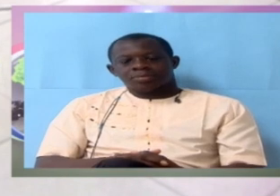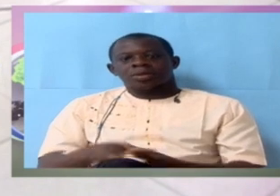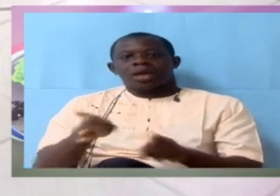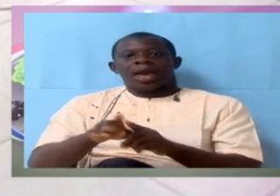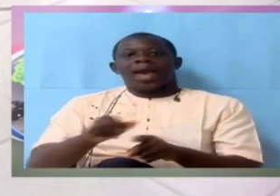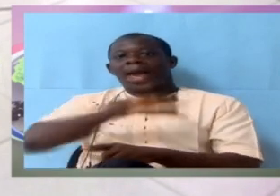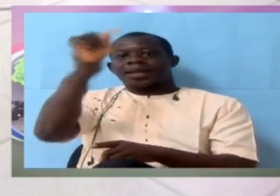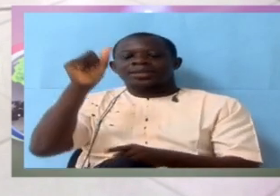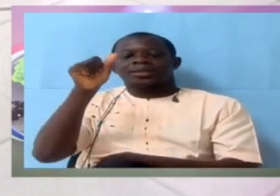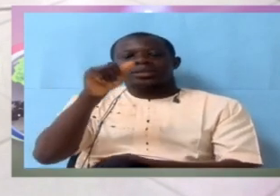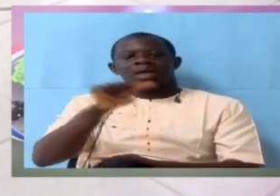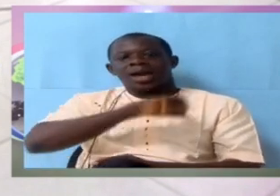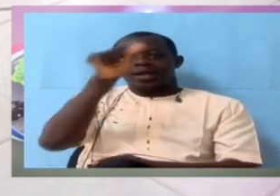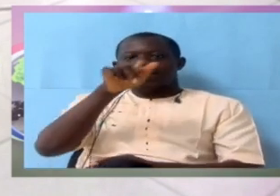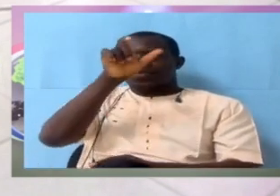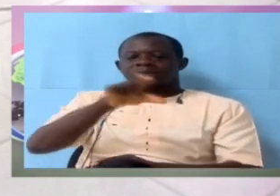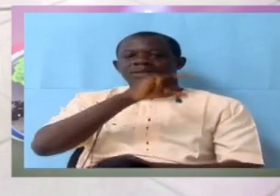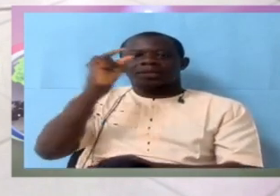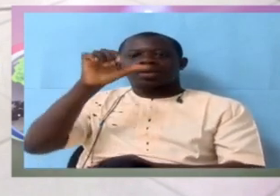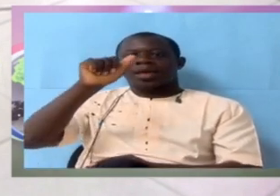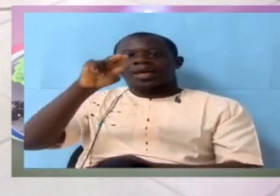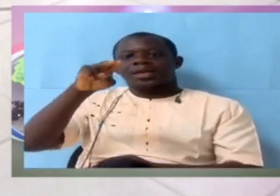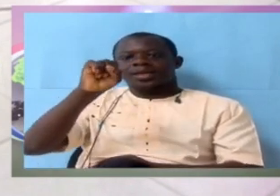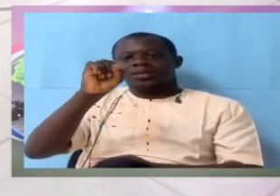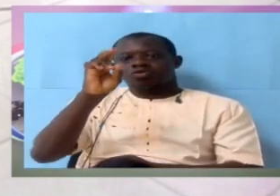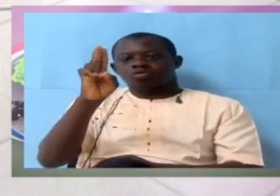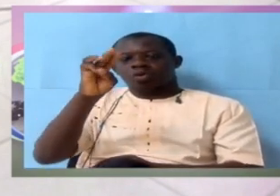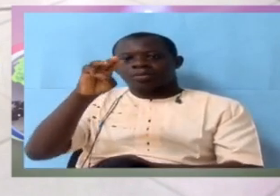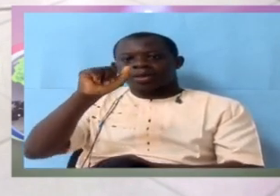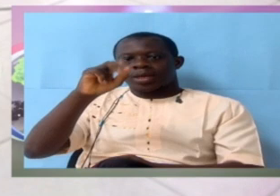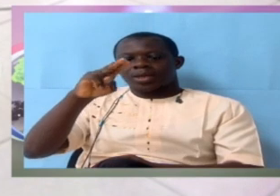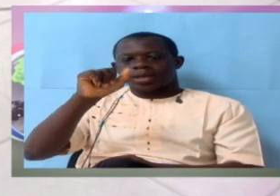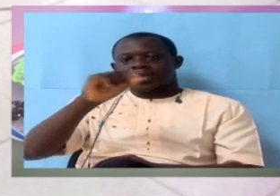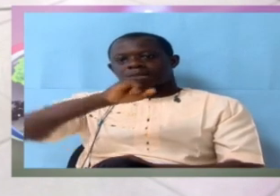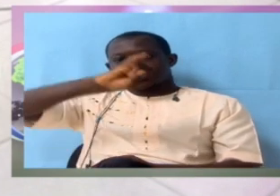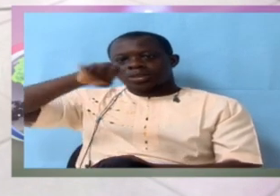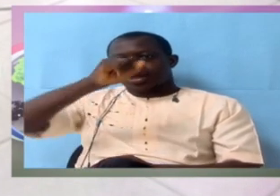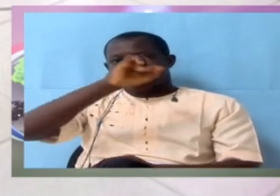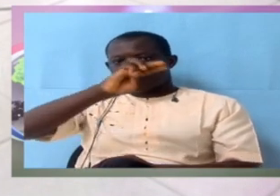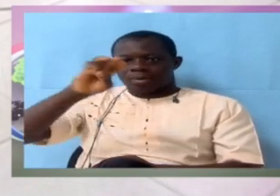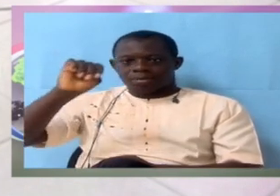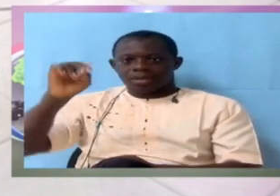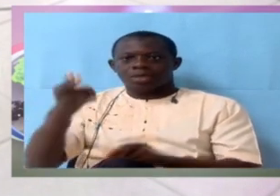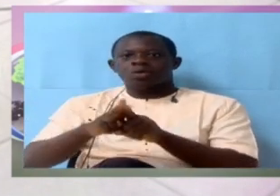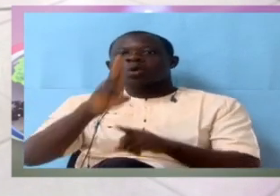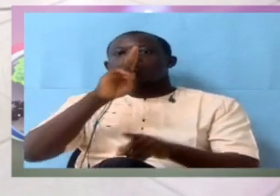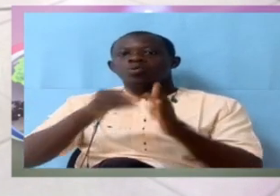Plus his son Ansumana Jammeh, he was in fact leading the treatment at that